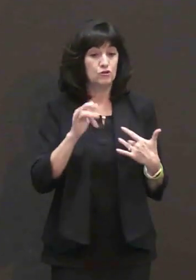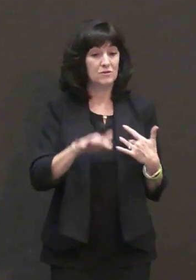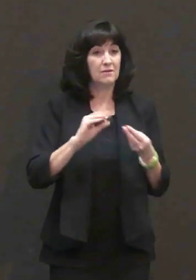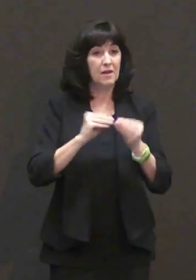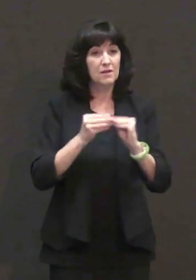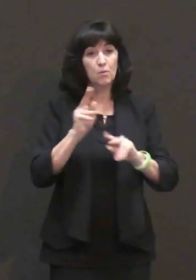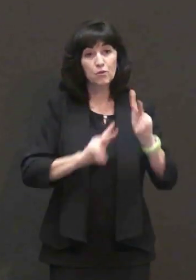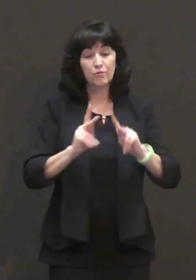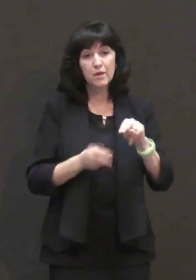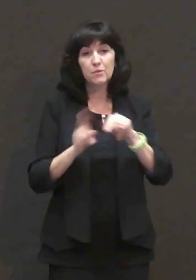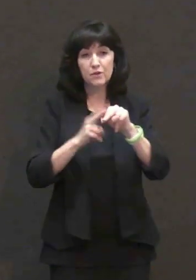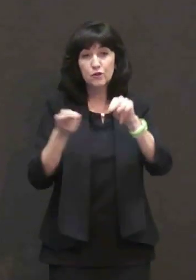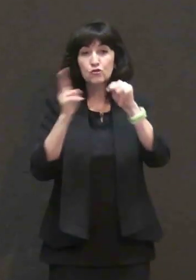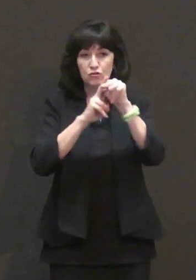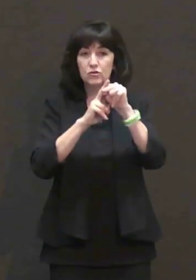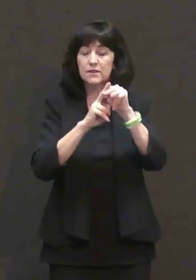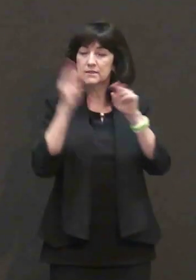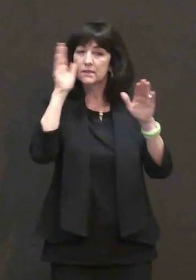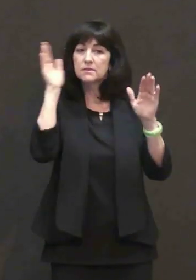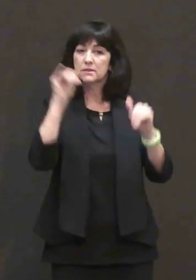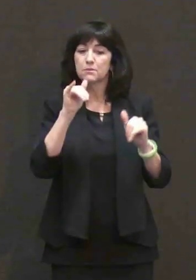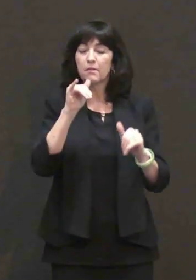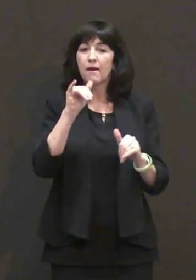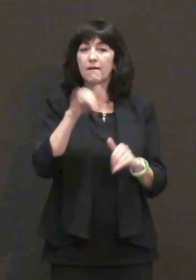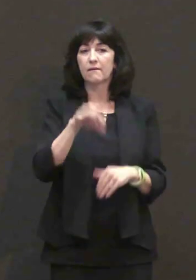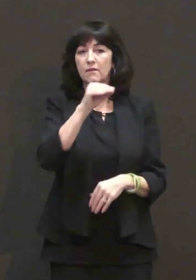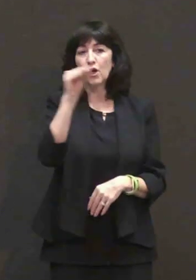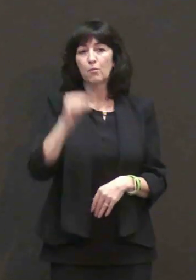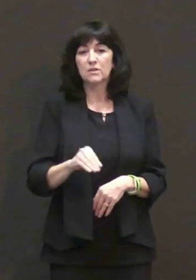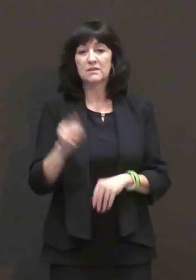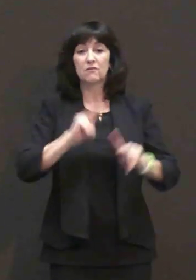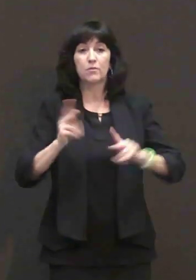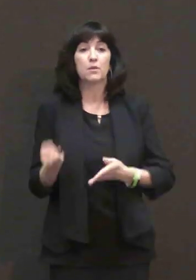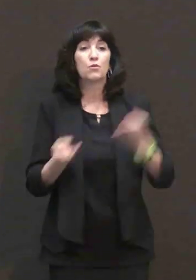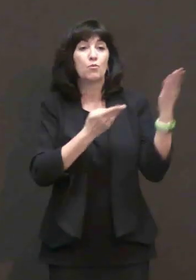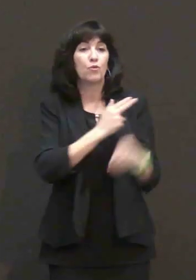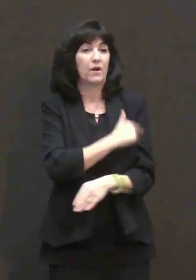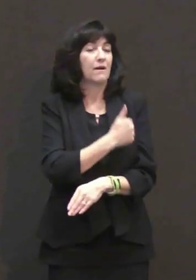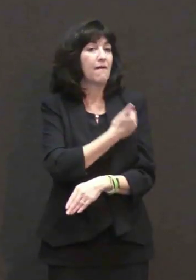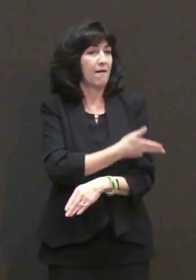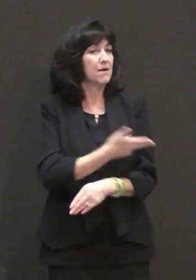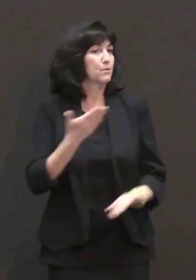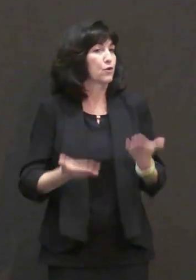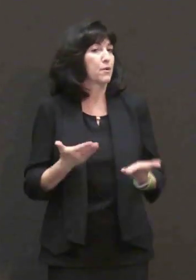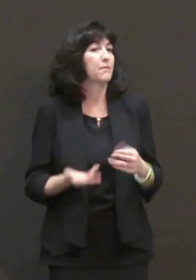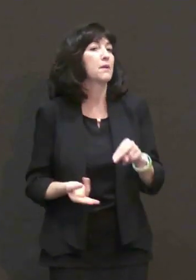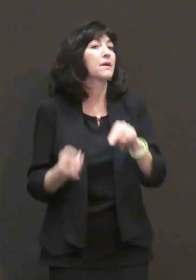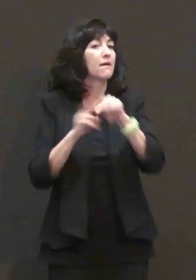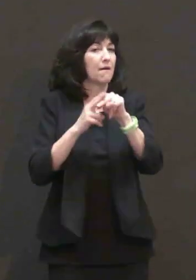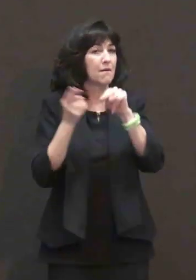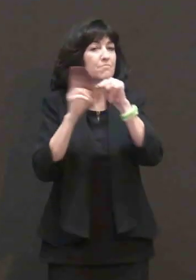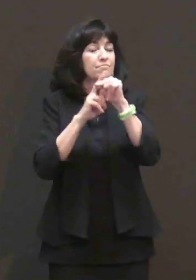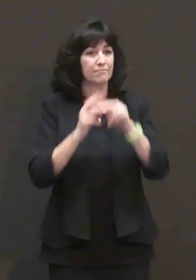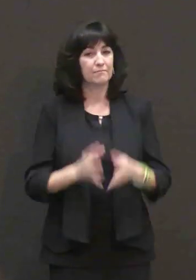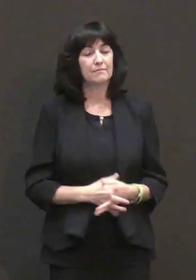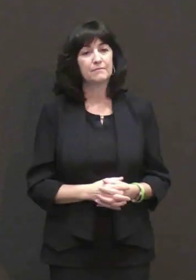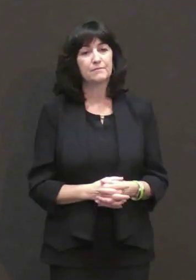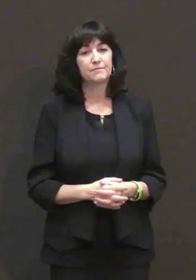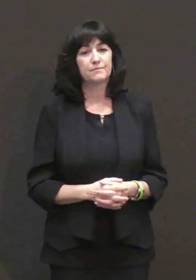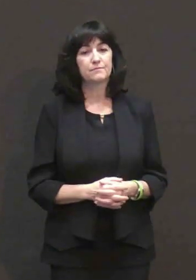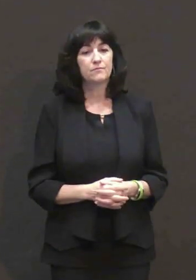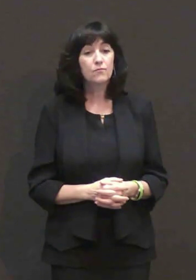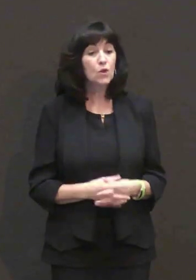those hospitalizations to increase as well. Right now, for our planning perspective, I think the models